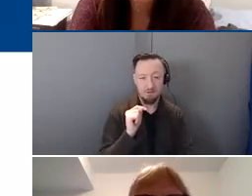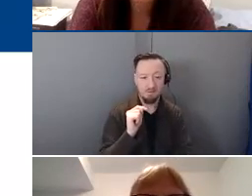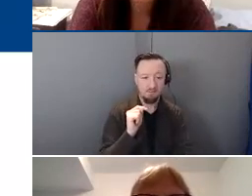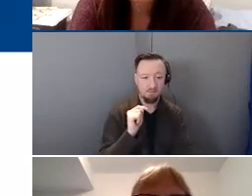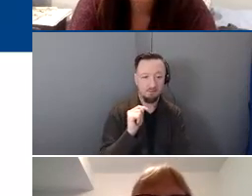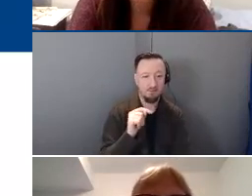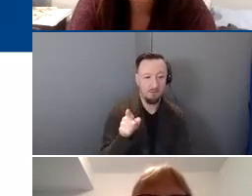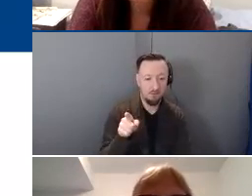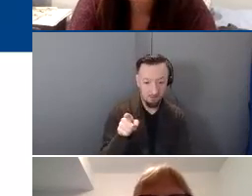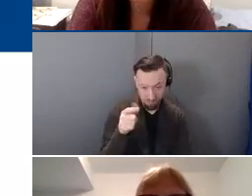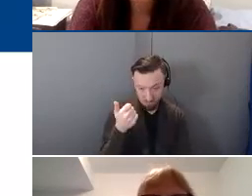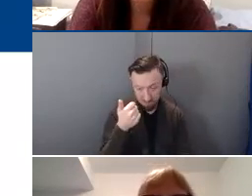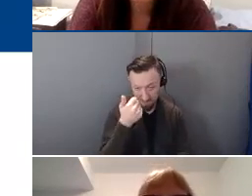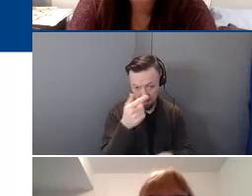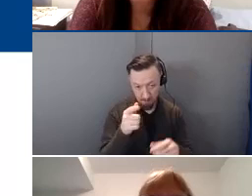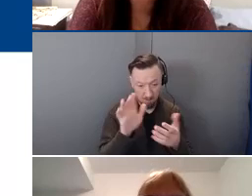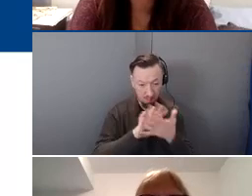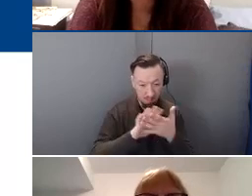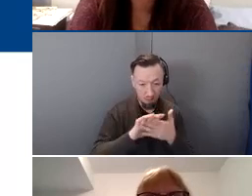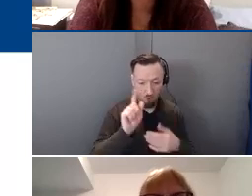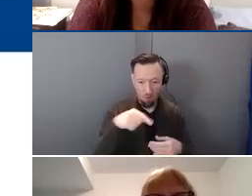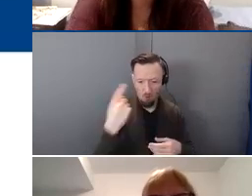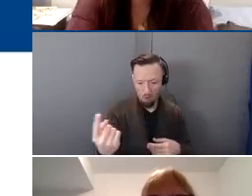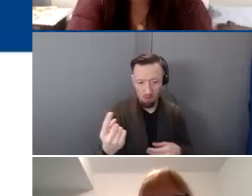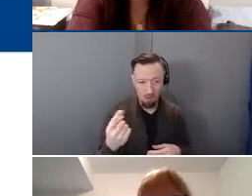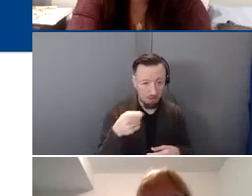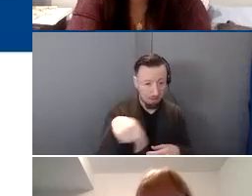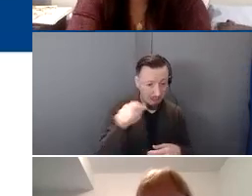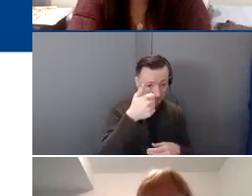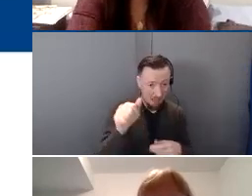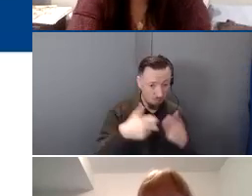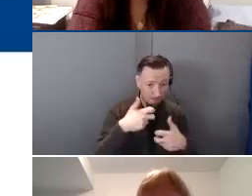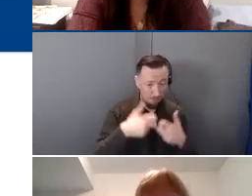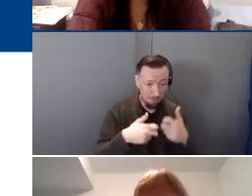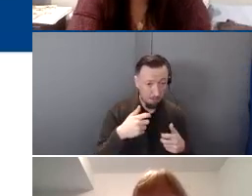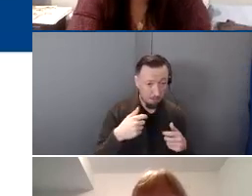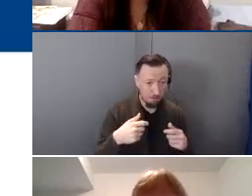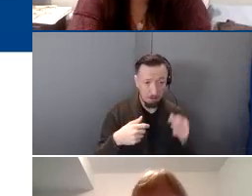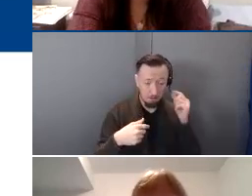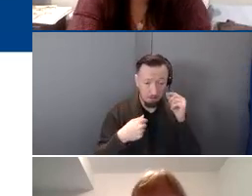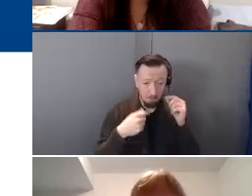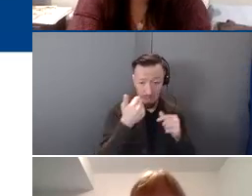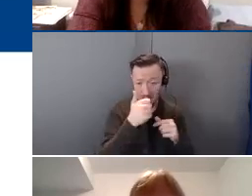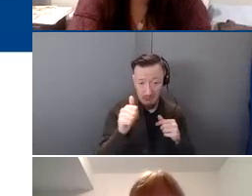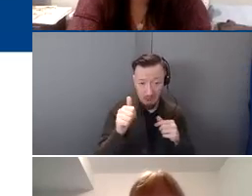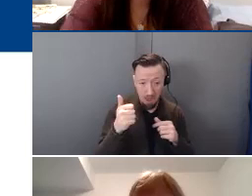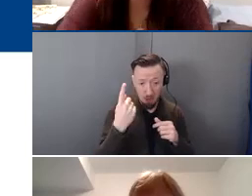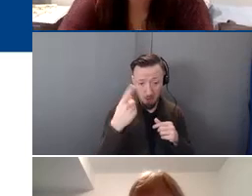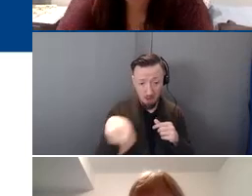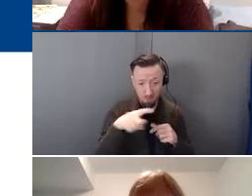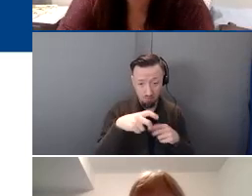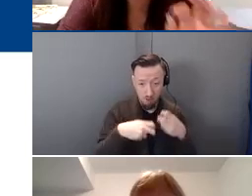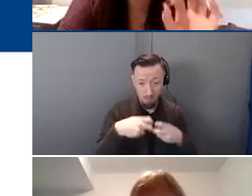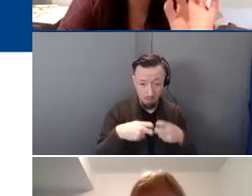Question is it breaking up for everyone else or just him? Ed, not sure. Is everybody else having the same problem?